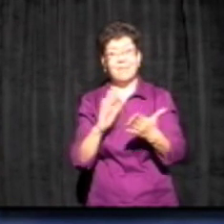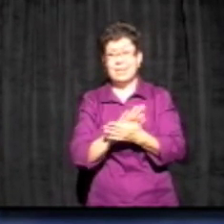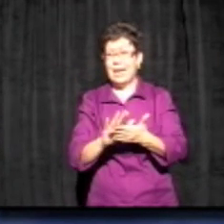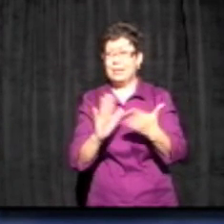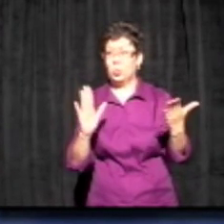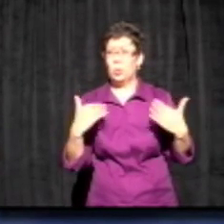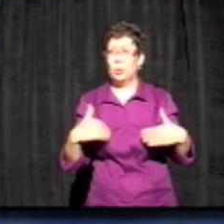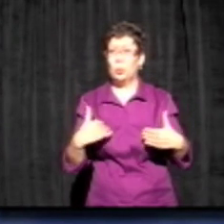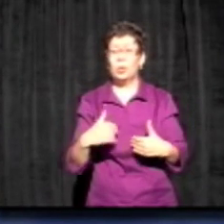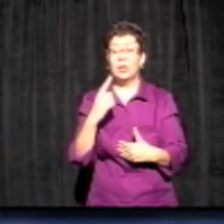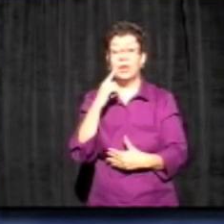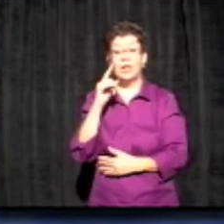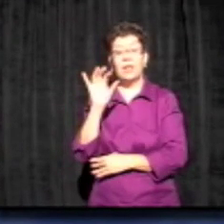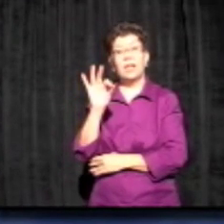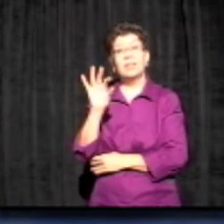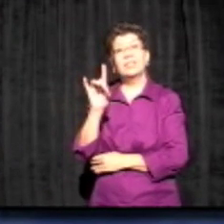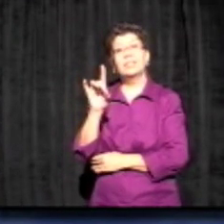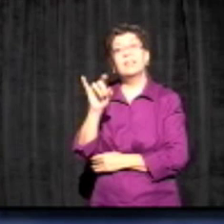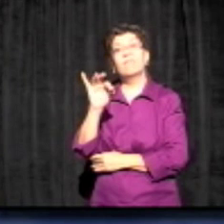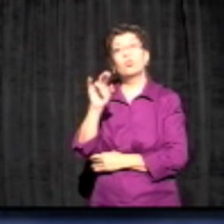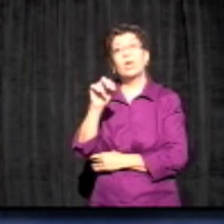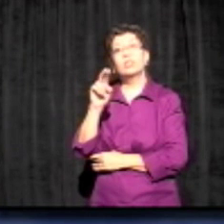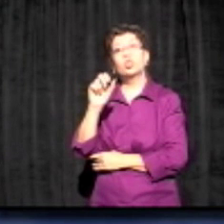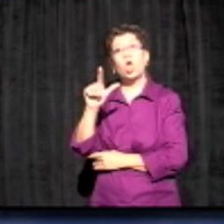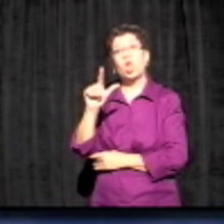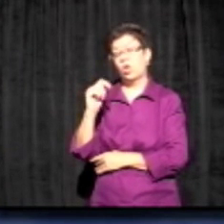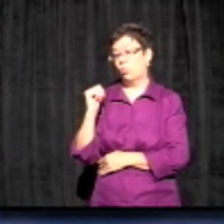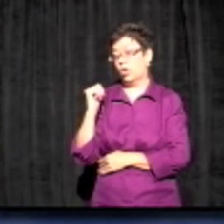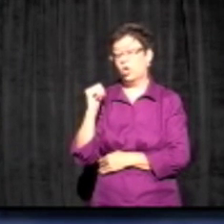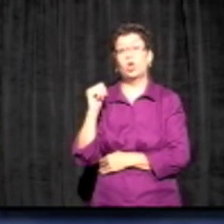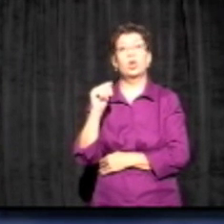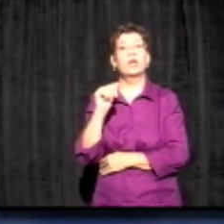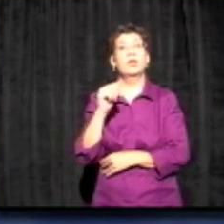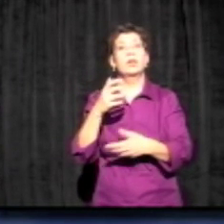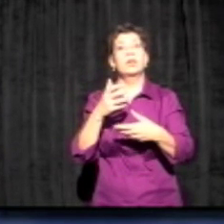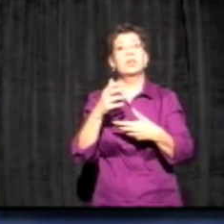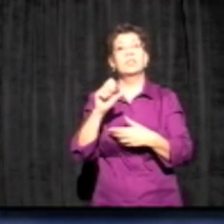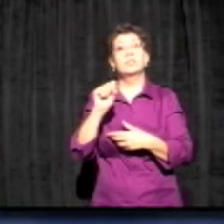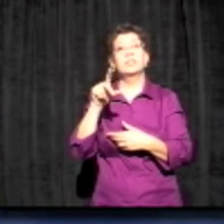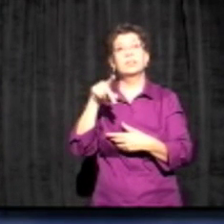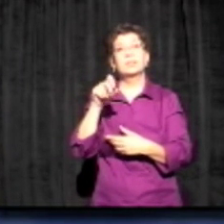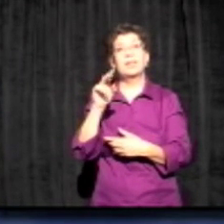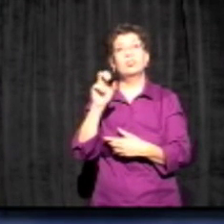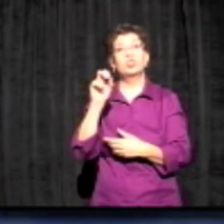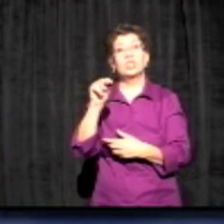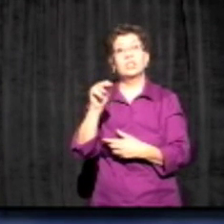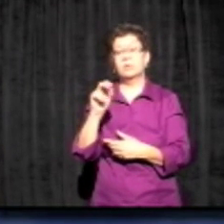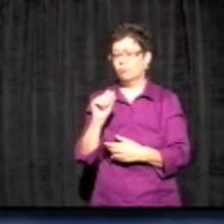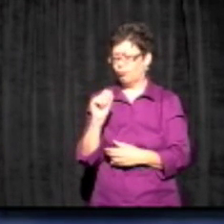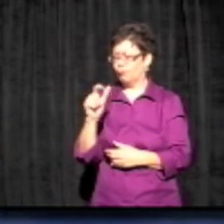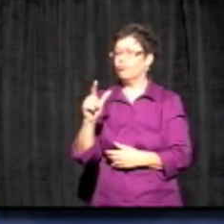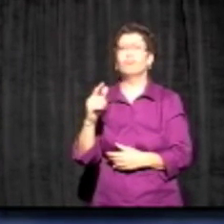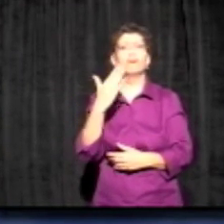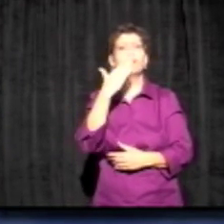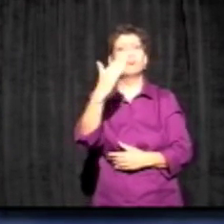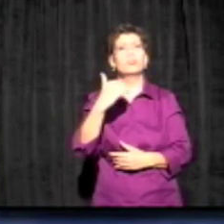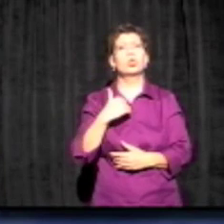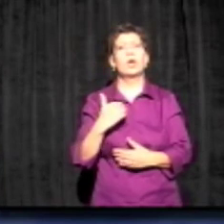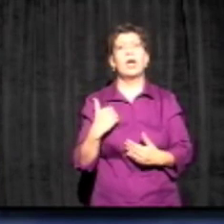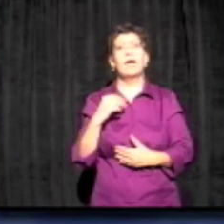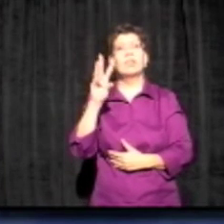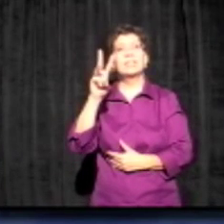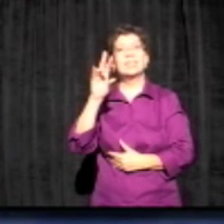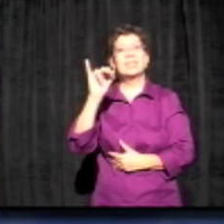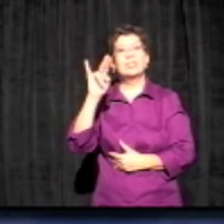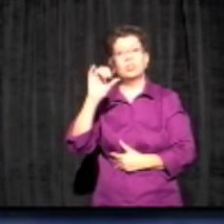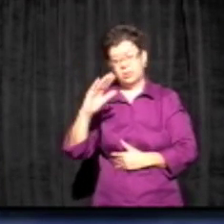fixed rear differential, the Dion rear suspension, and air leveling system also allow for our 6 inches of